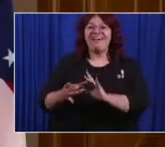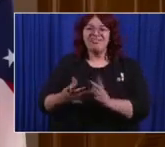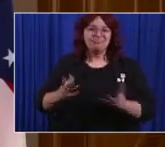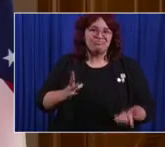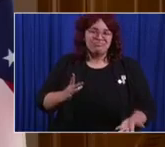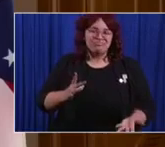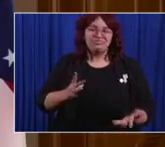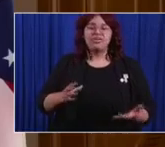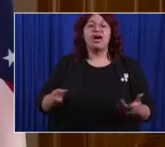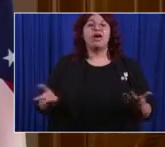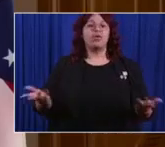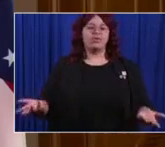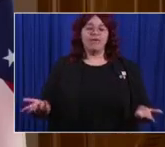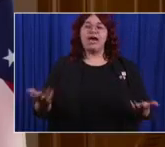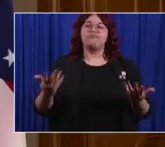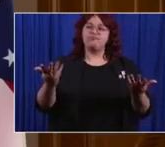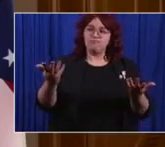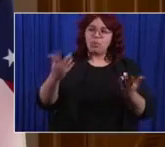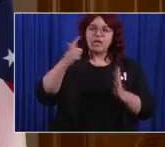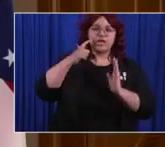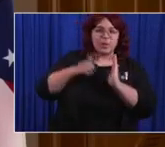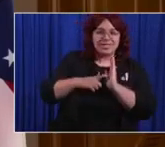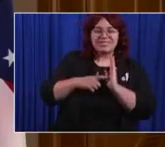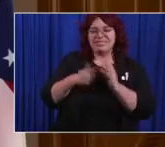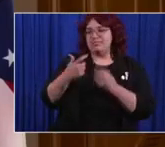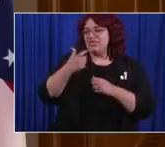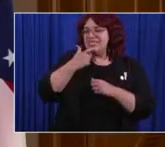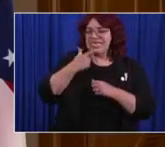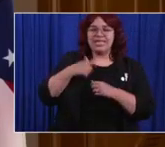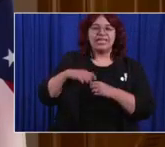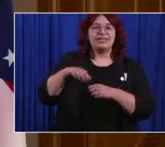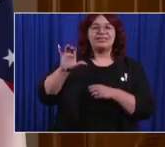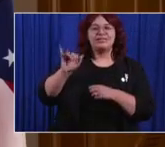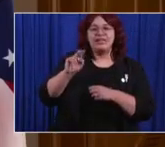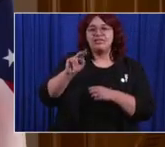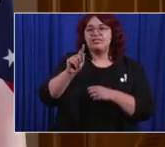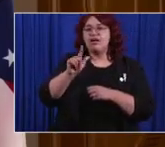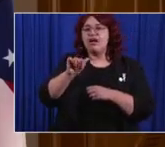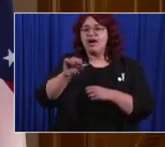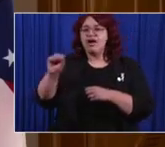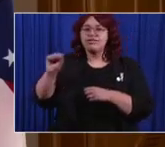did that. We were at the Wolstein Center in Cleveland. We had press there.